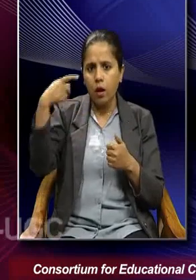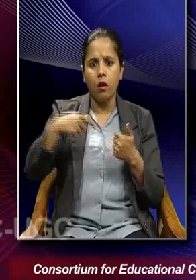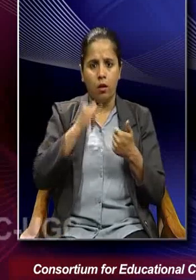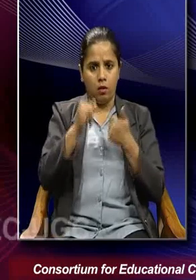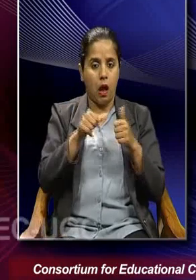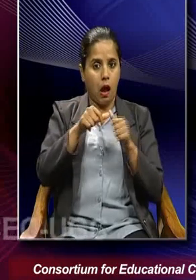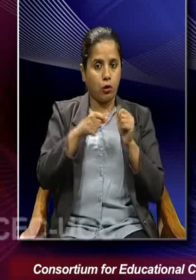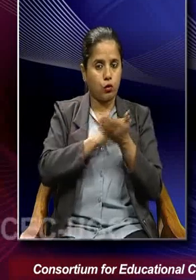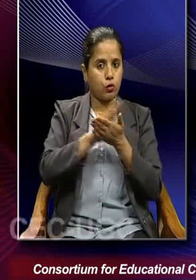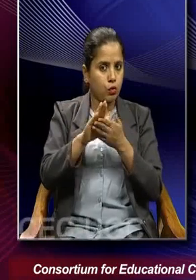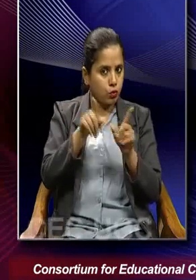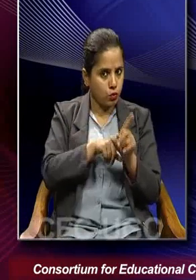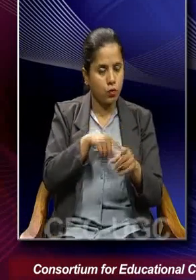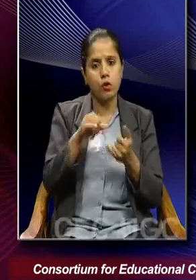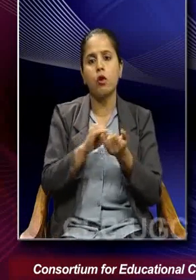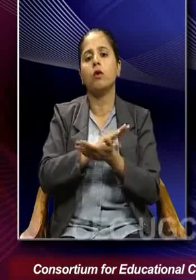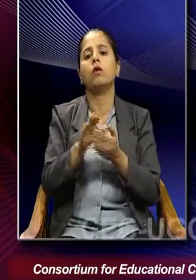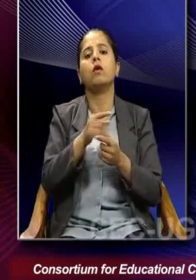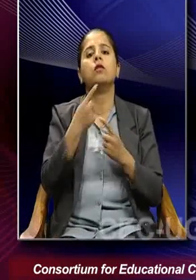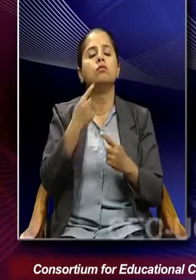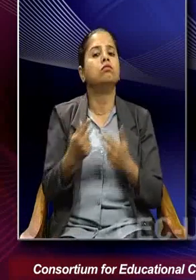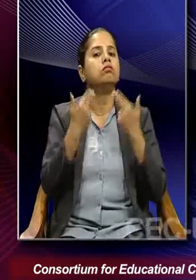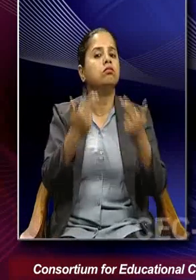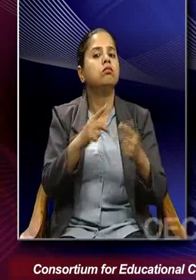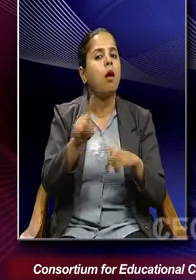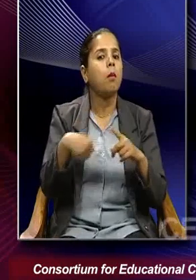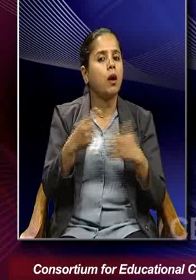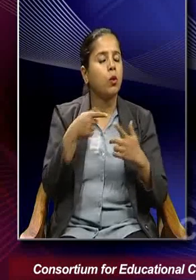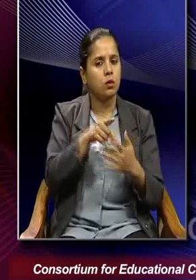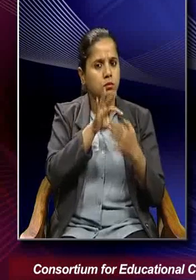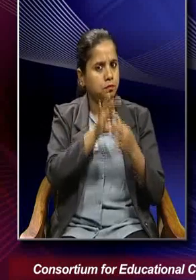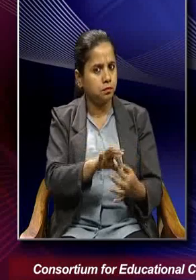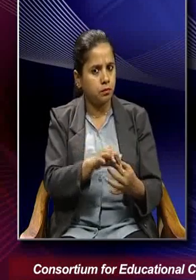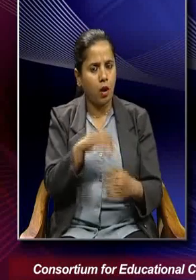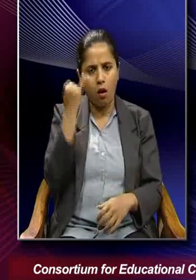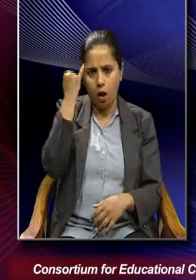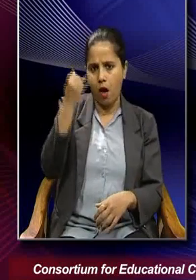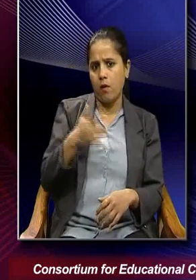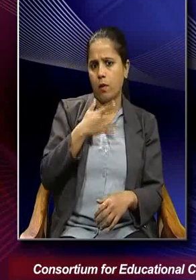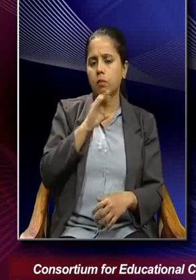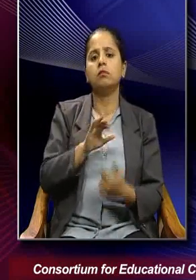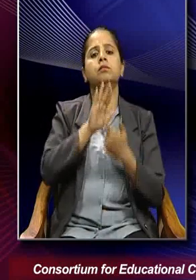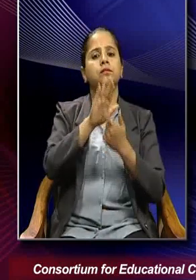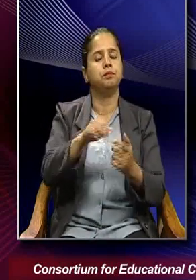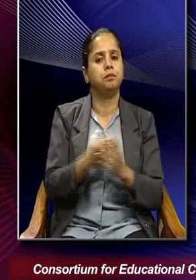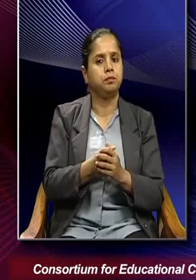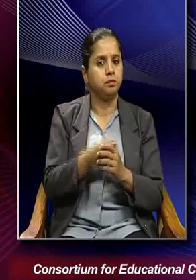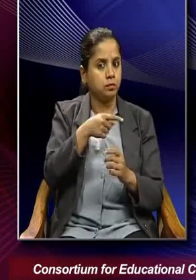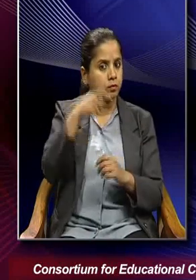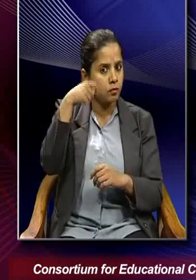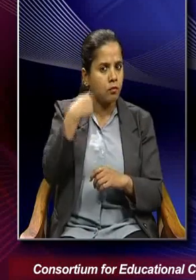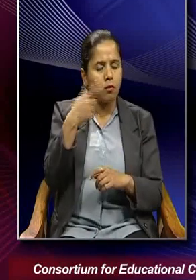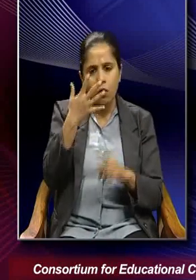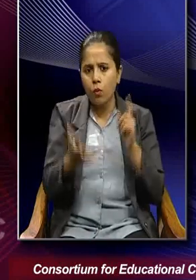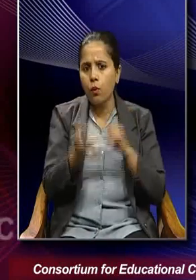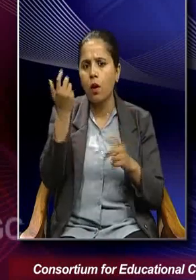Akshay Shah has talked about this particular kind of idea, and in this we find